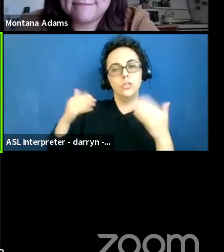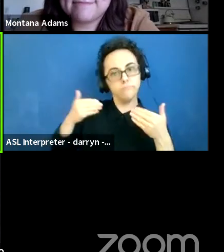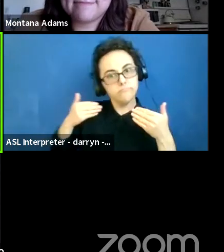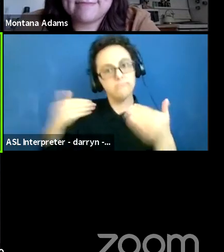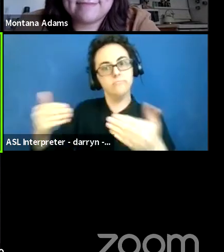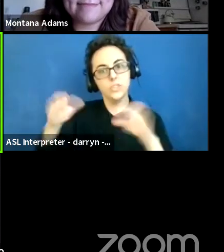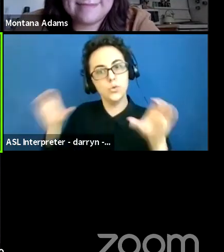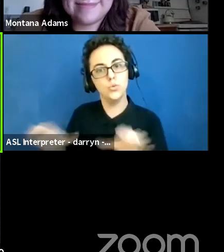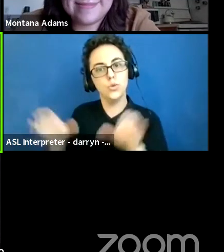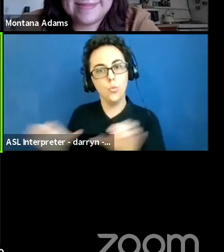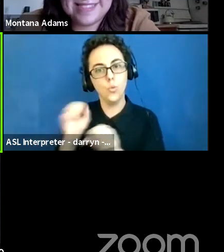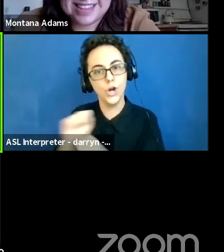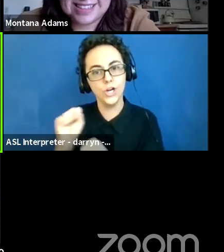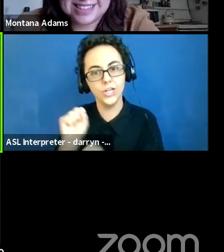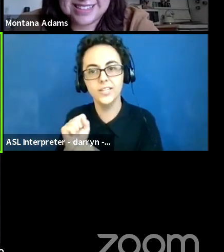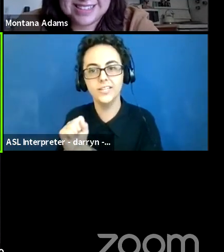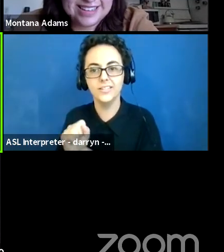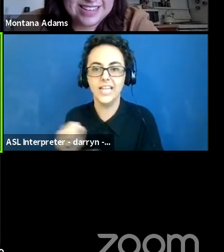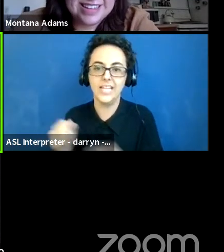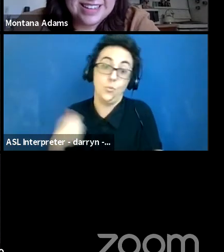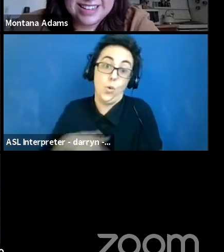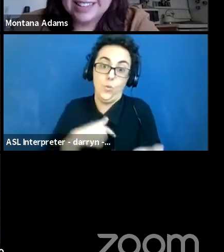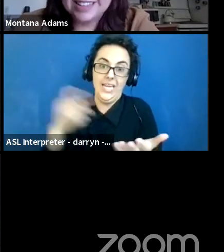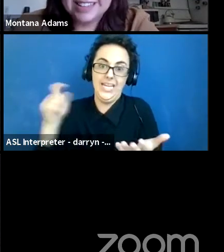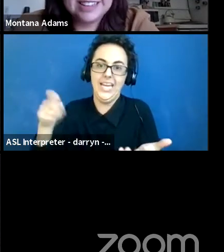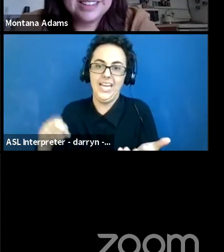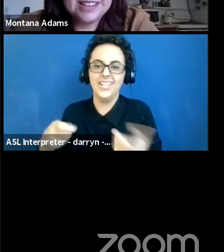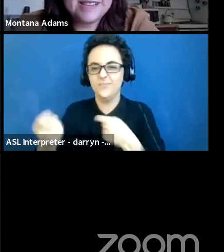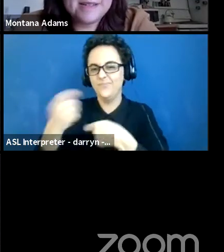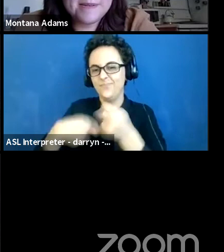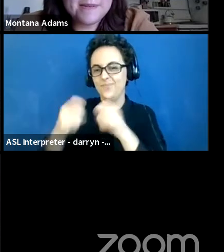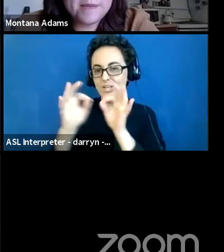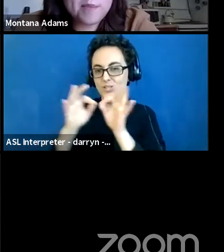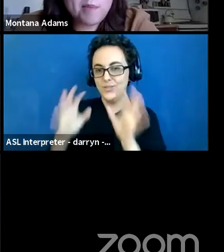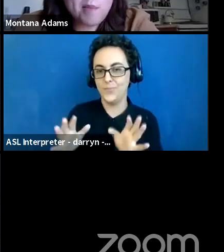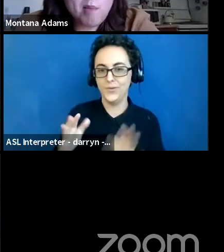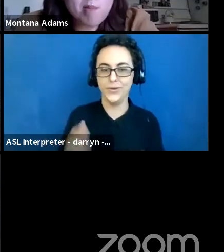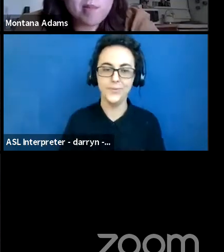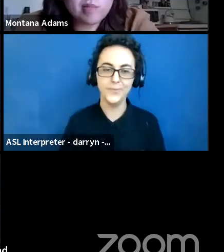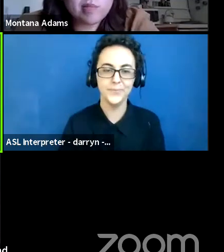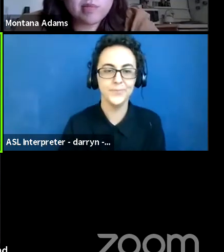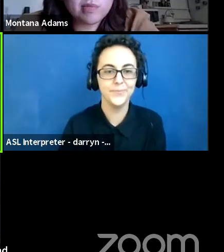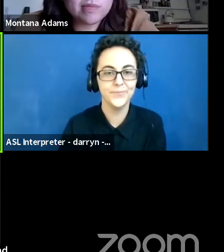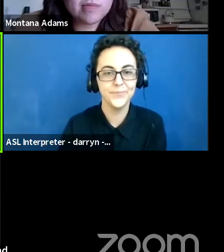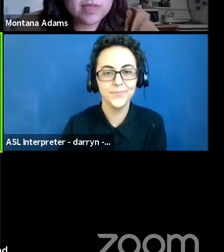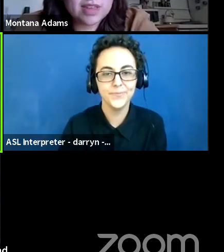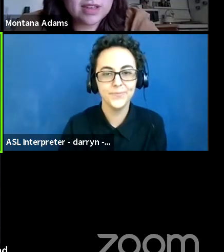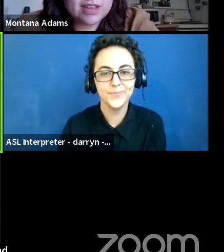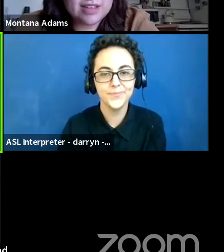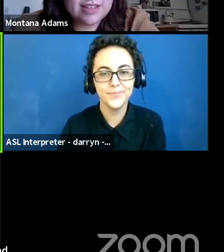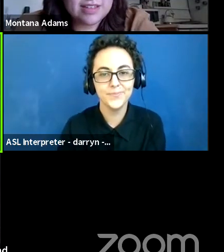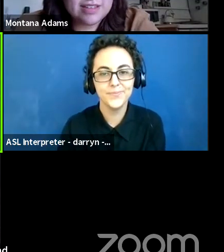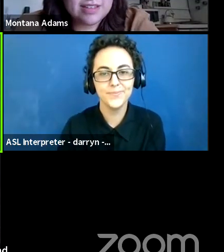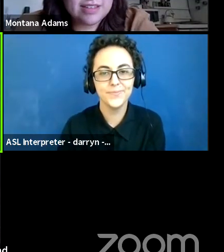I need. That's what we need. Yeah, I just want to note the amount of head nodding you saw on the